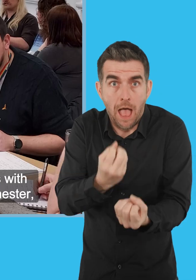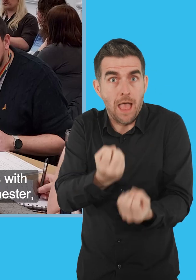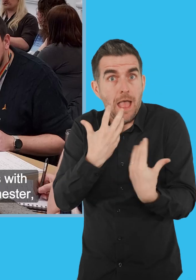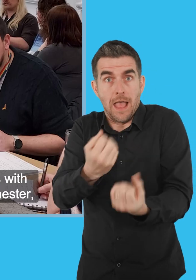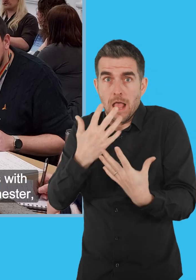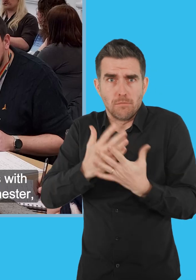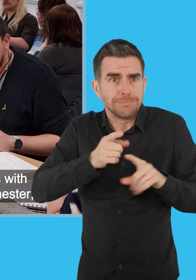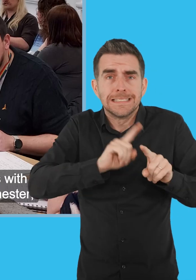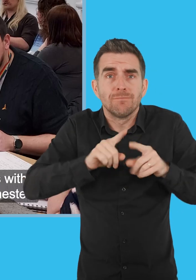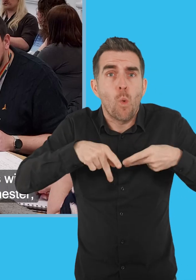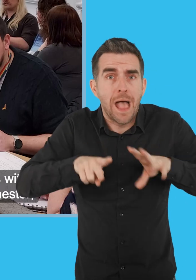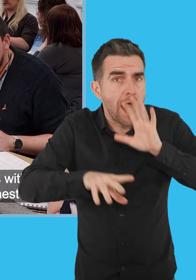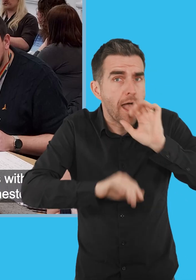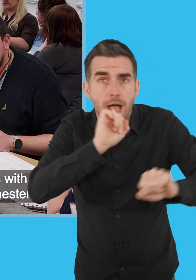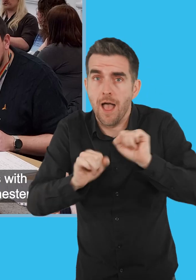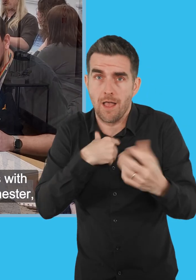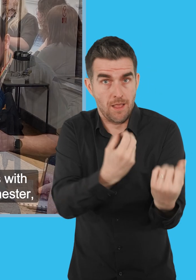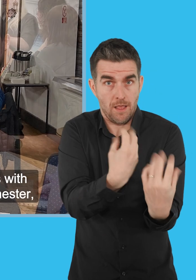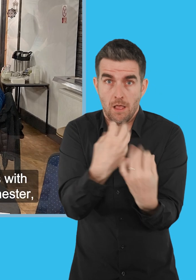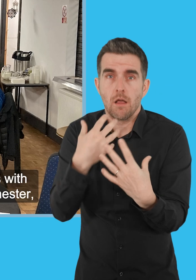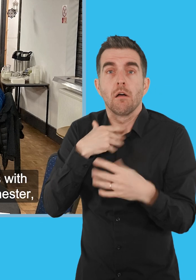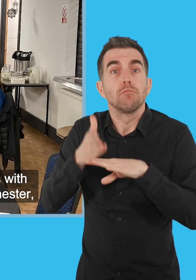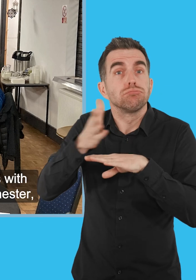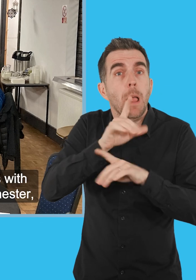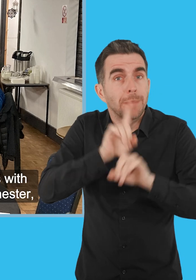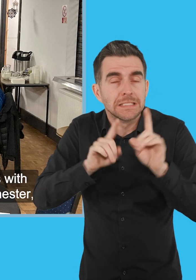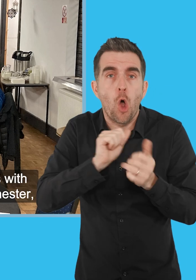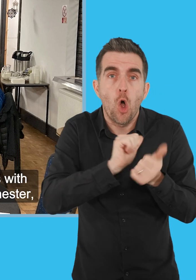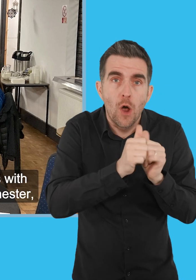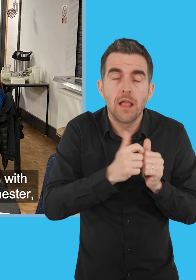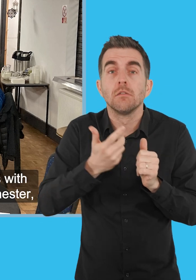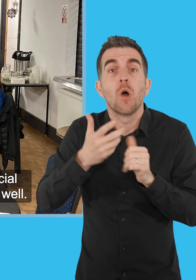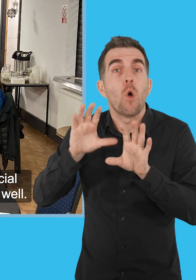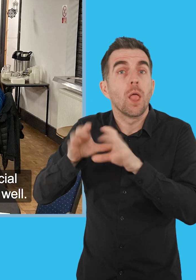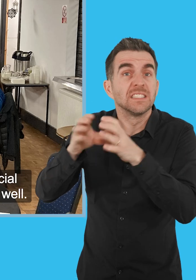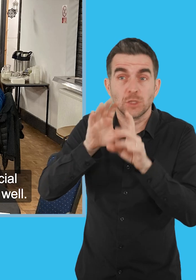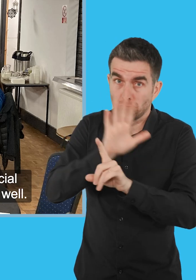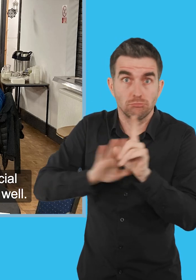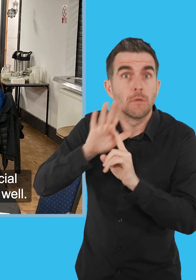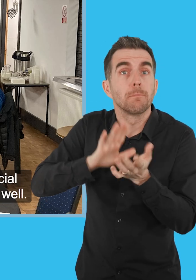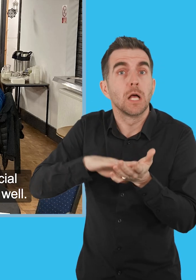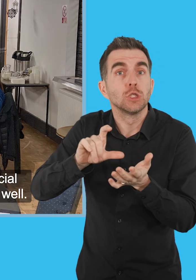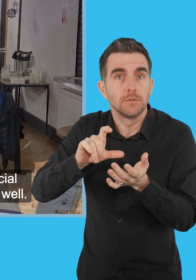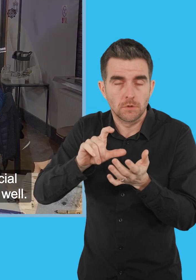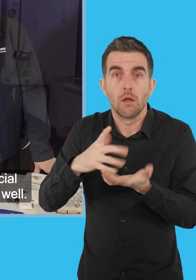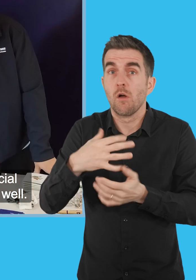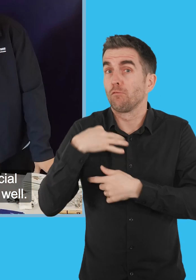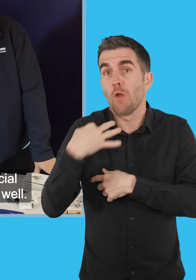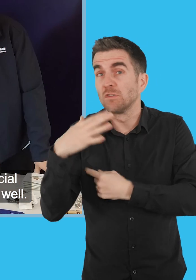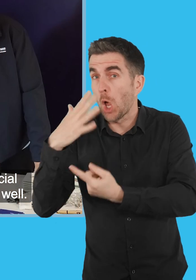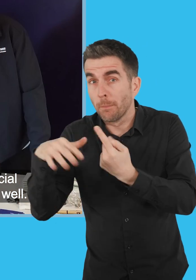variety of different ways. And we attended meetings with colleagues and organisations across Greater Manchester so that people from the